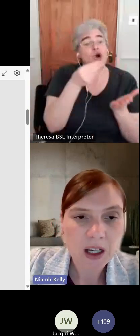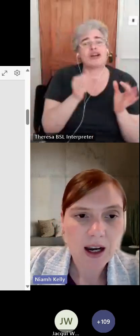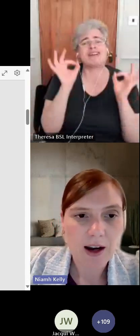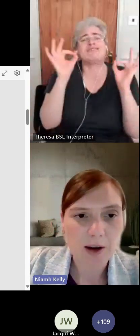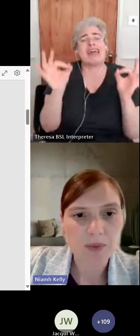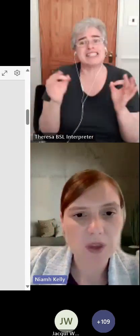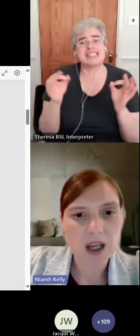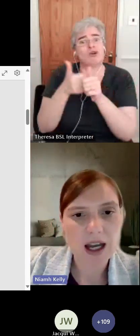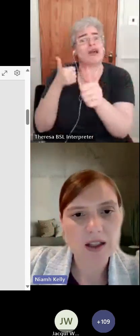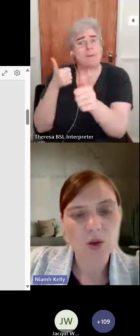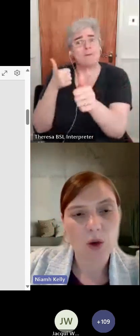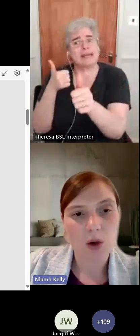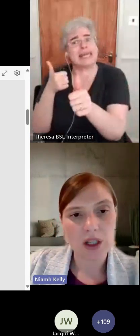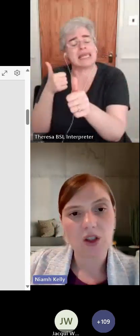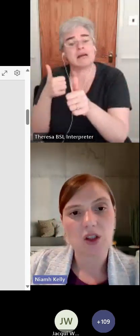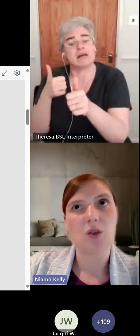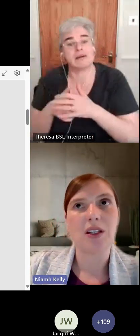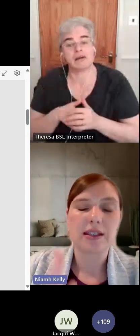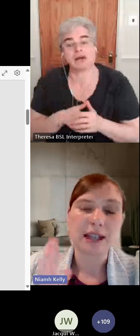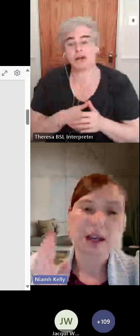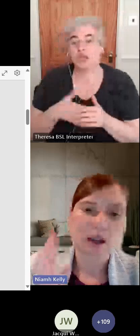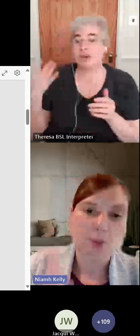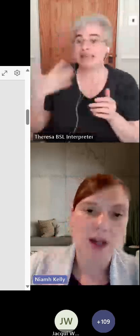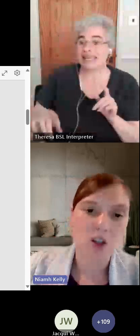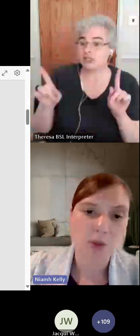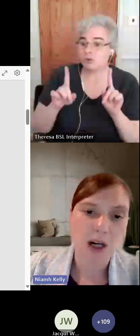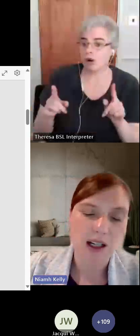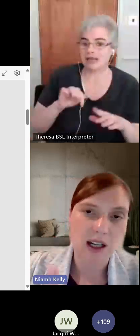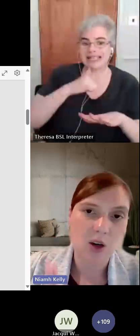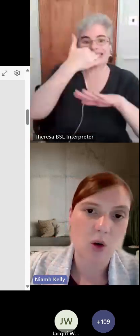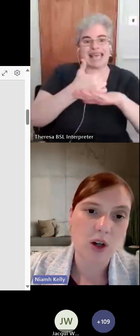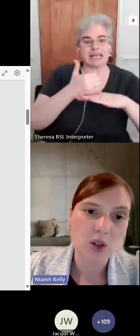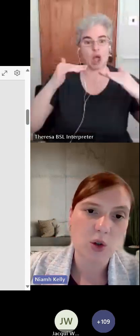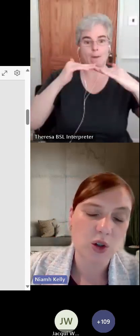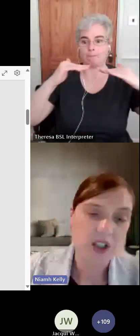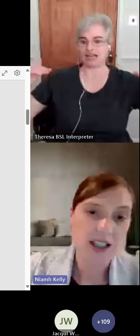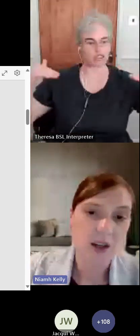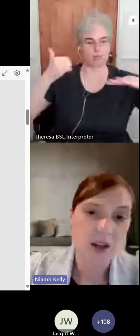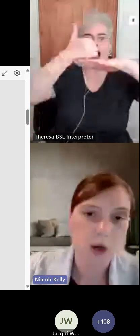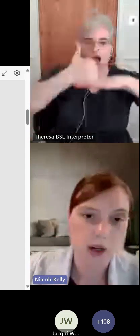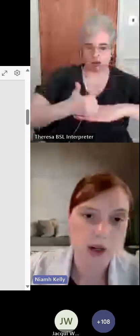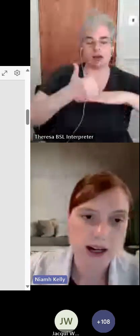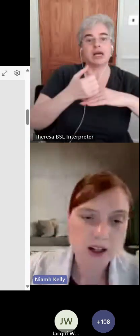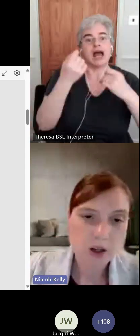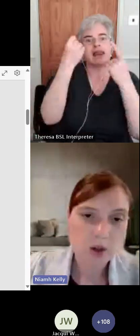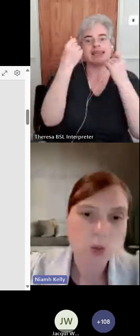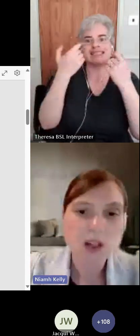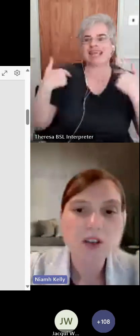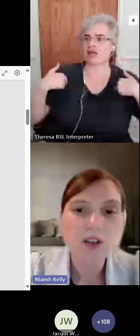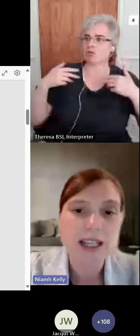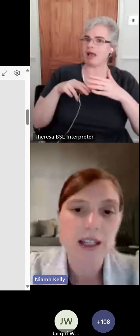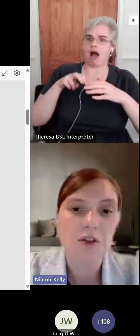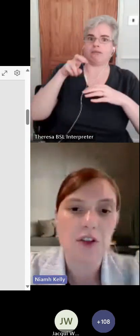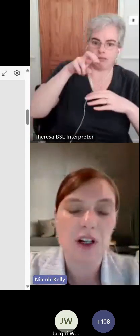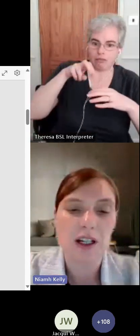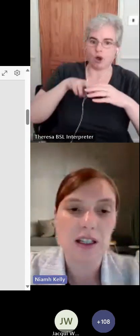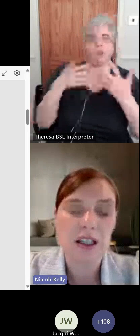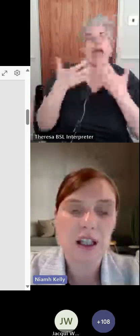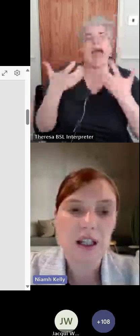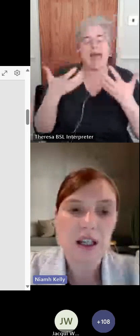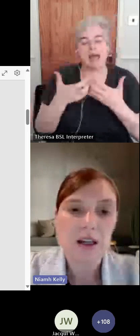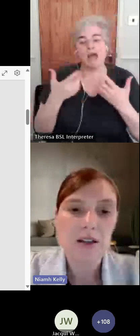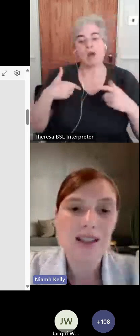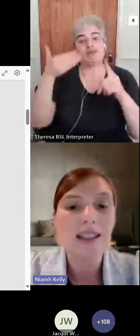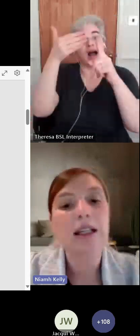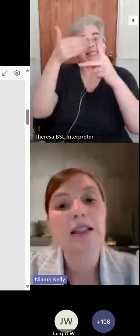company. And so what we need to do is set a benchmark in order to understand where we are. So we've